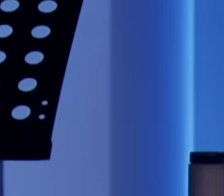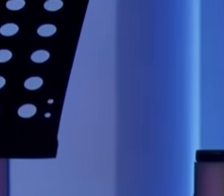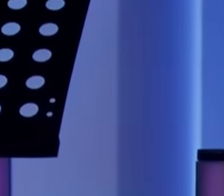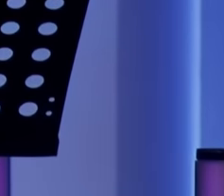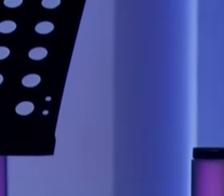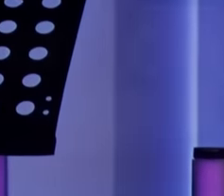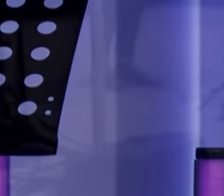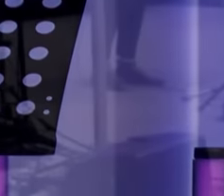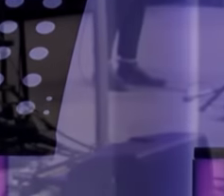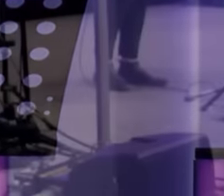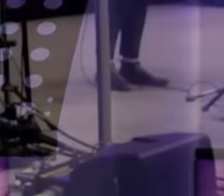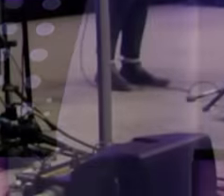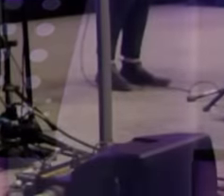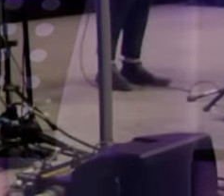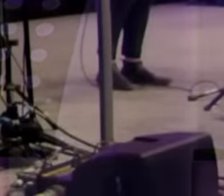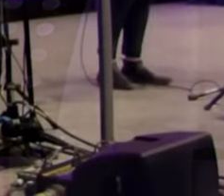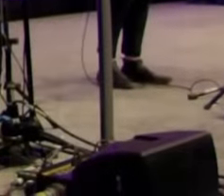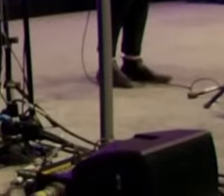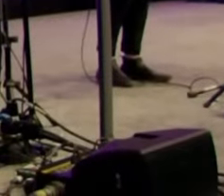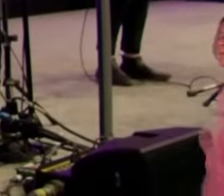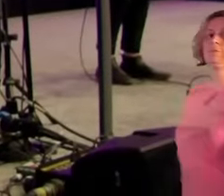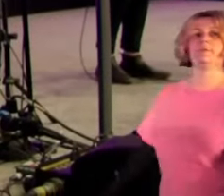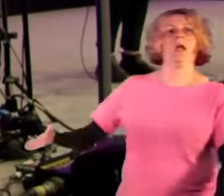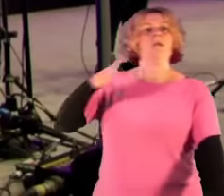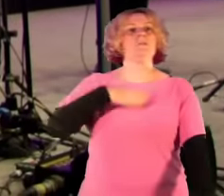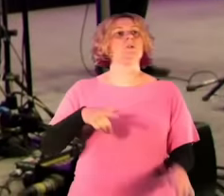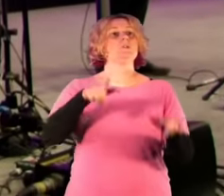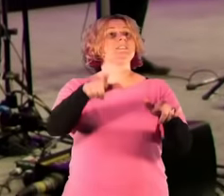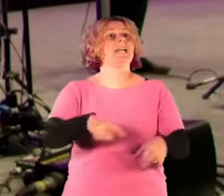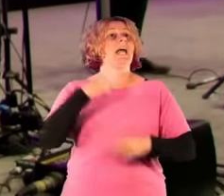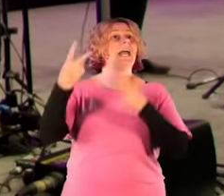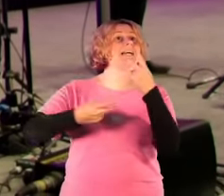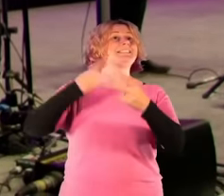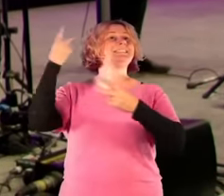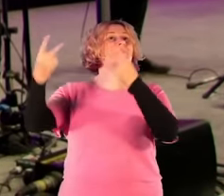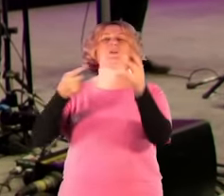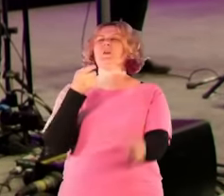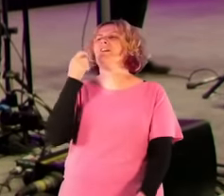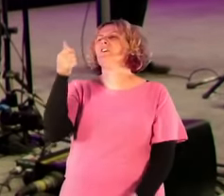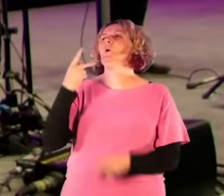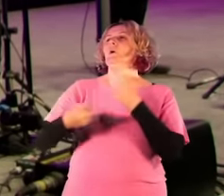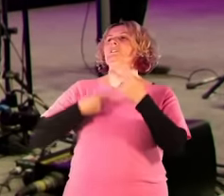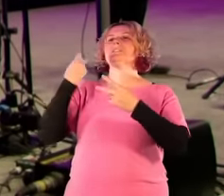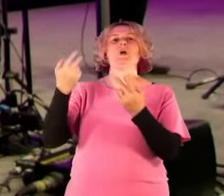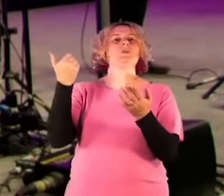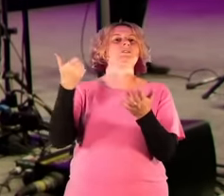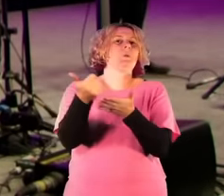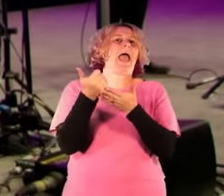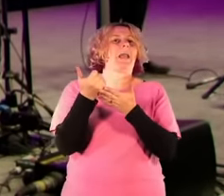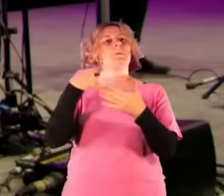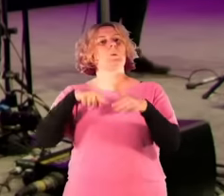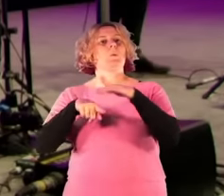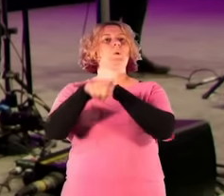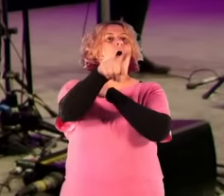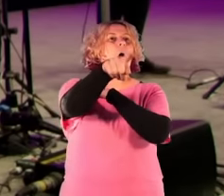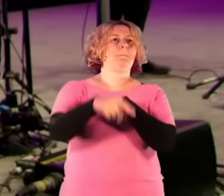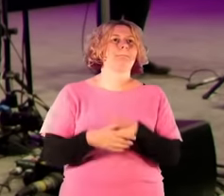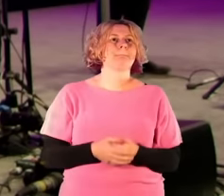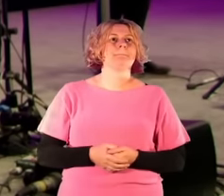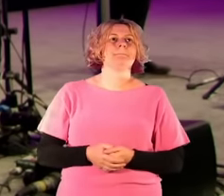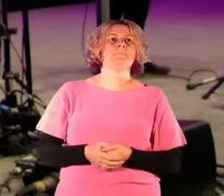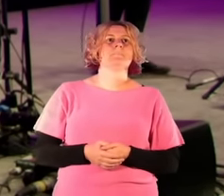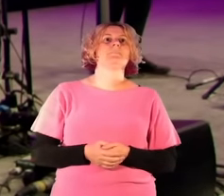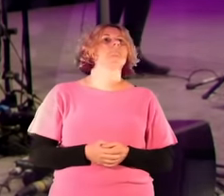If you want to stay and sing, we picked a few songs to help think about who we are as we go out. Bring God glory.